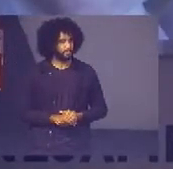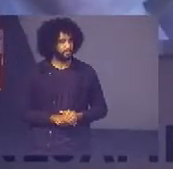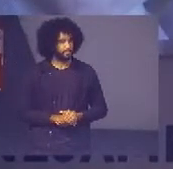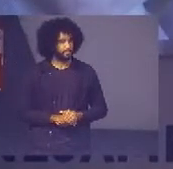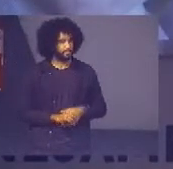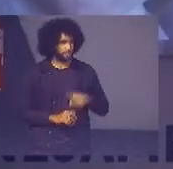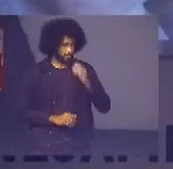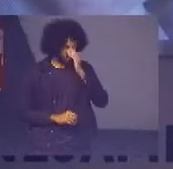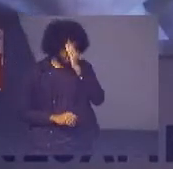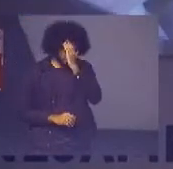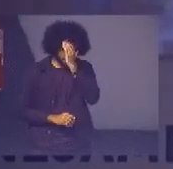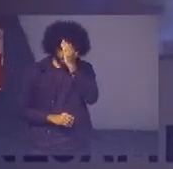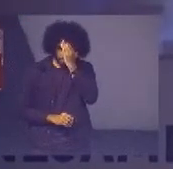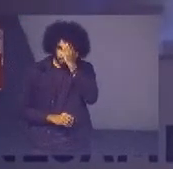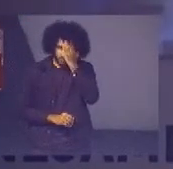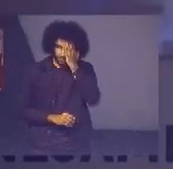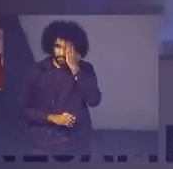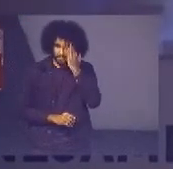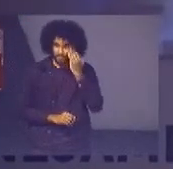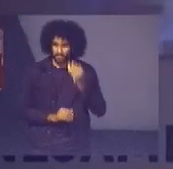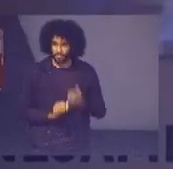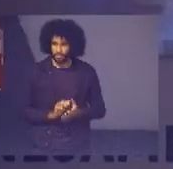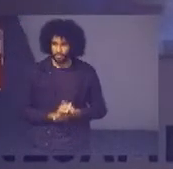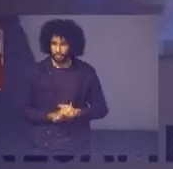Forever free